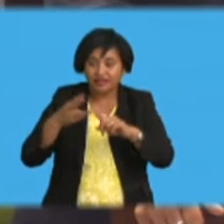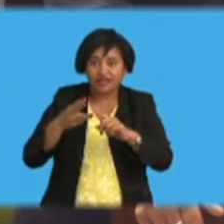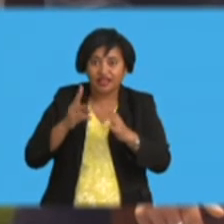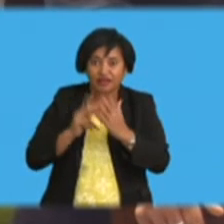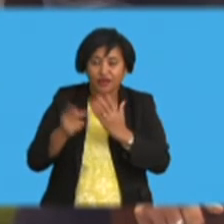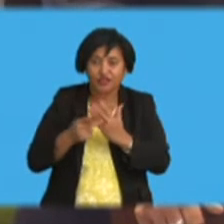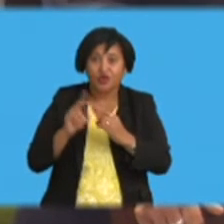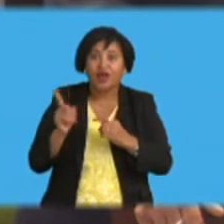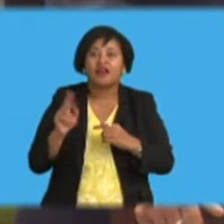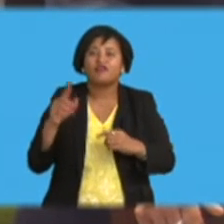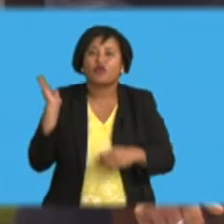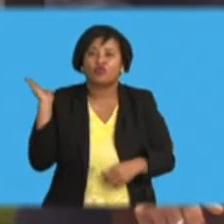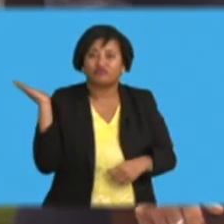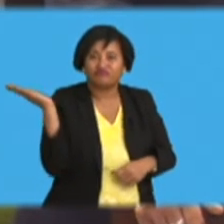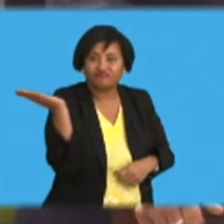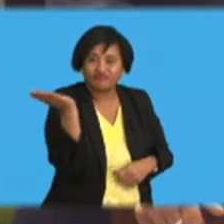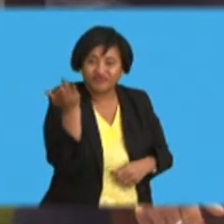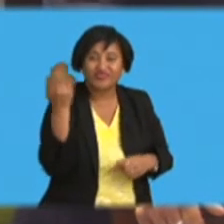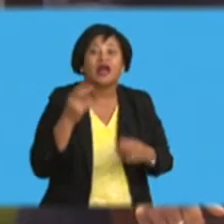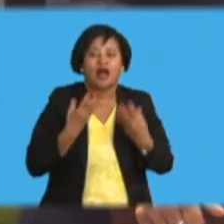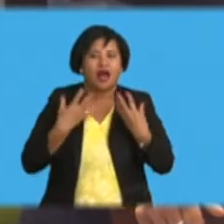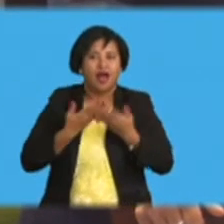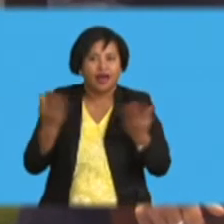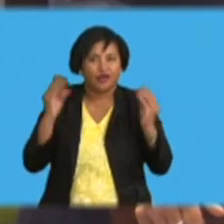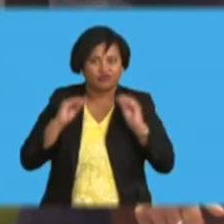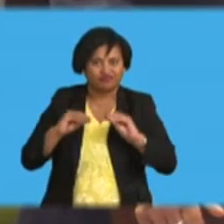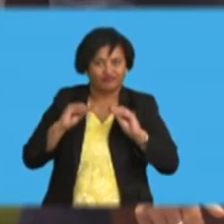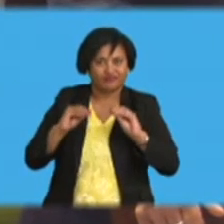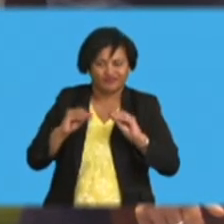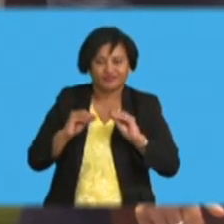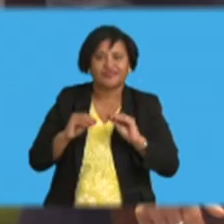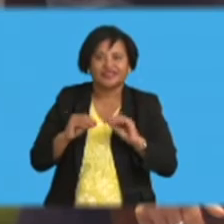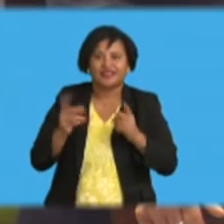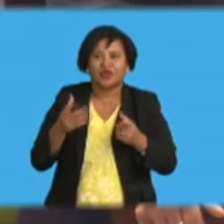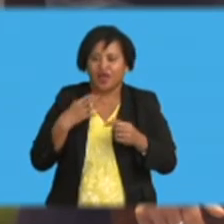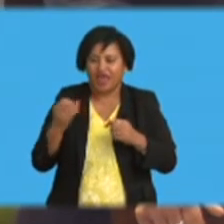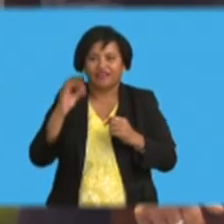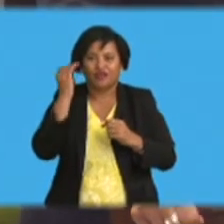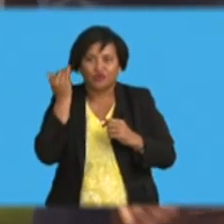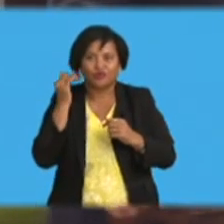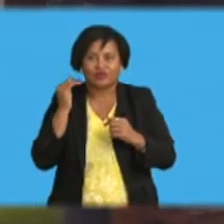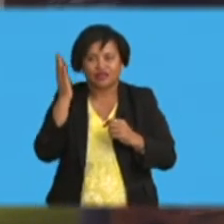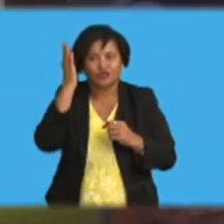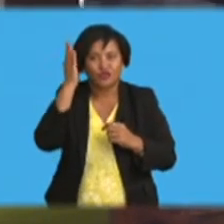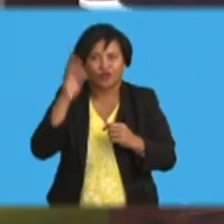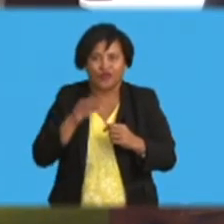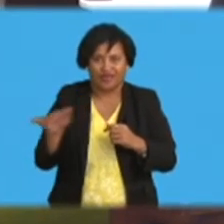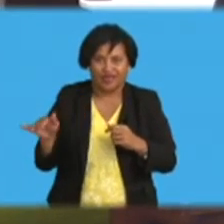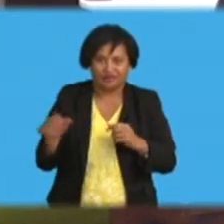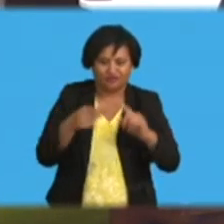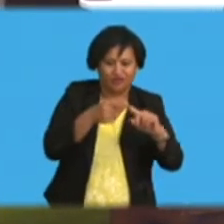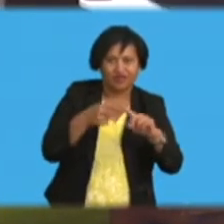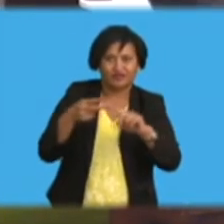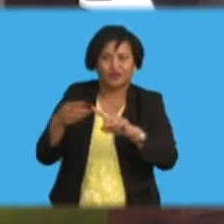of a cabin crew training facility at the academy. Apart from the benefits and cost efficiencies for Fiji Airways' own pilot training, because currently they have